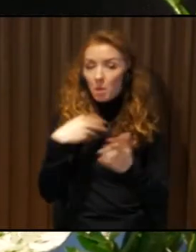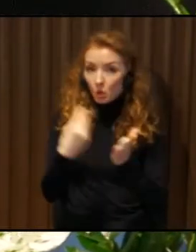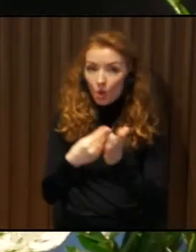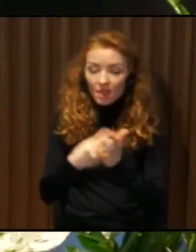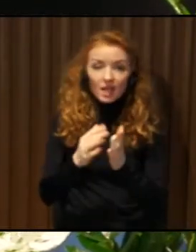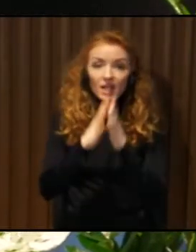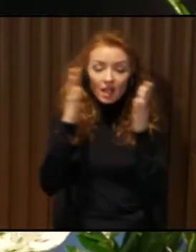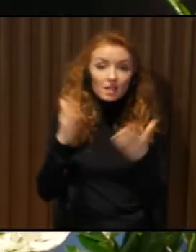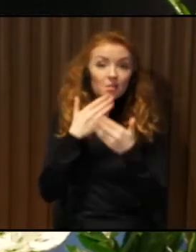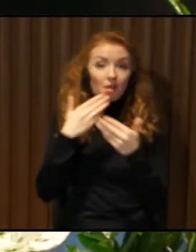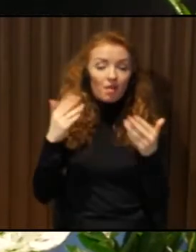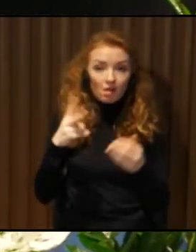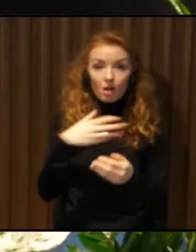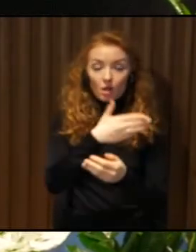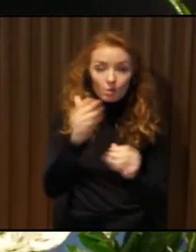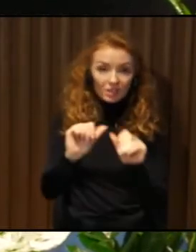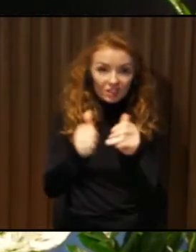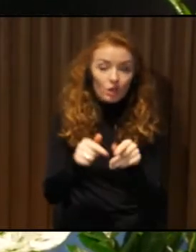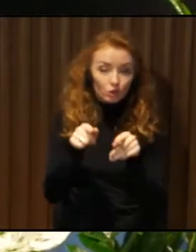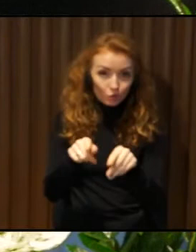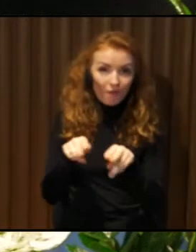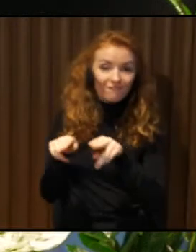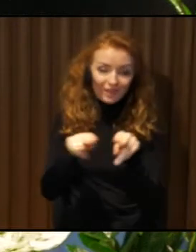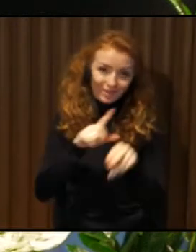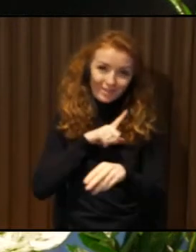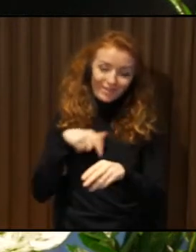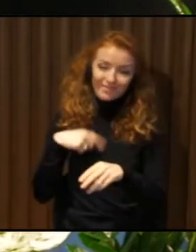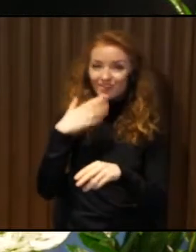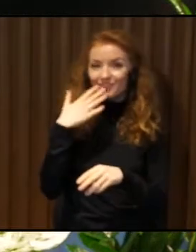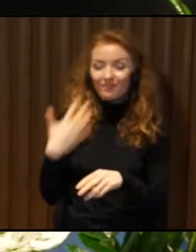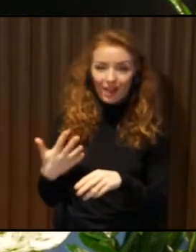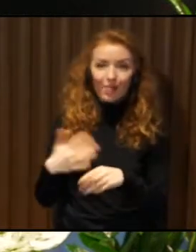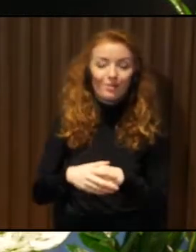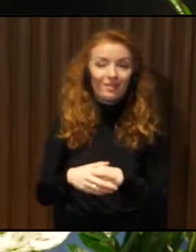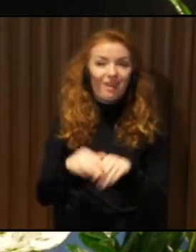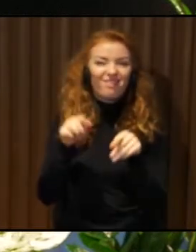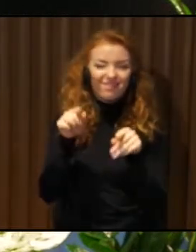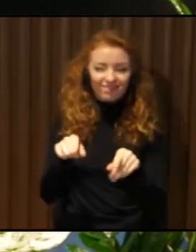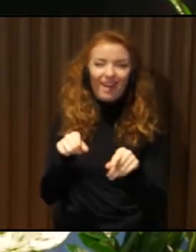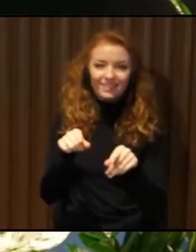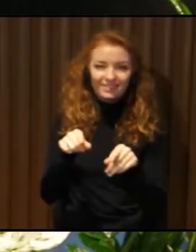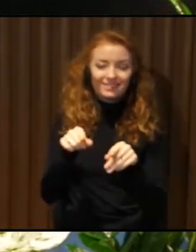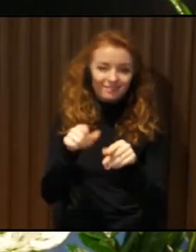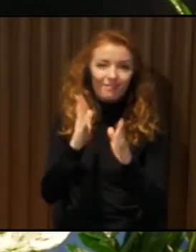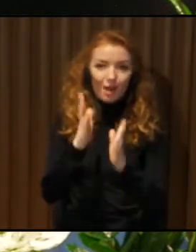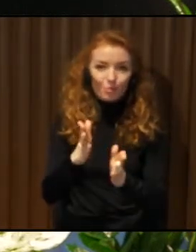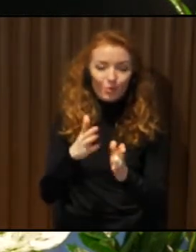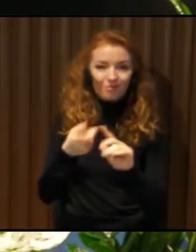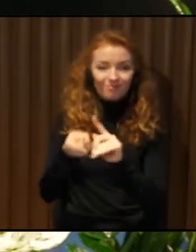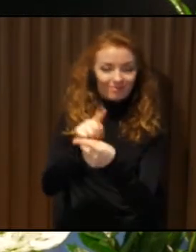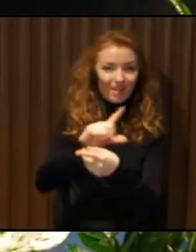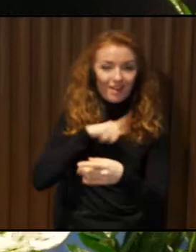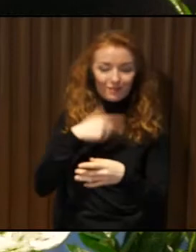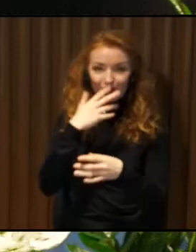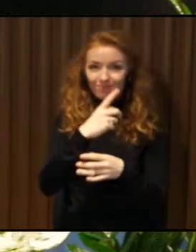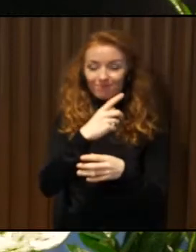this video even in Latvian, so it could be translated and implemented into everyday life. Just a very quick question. So when